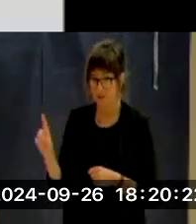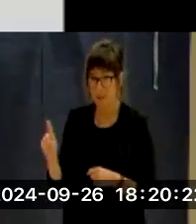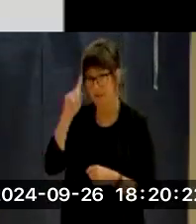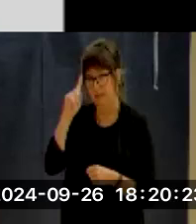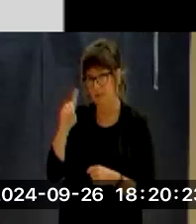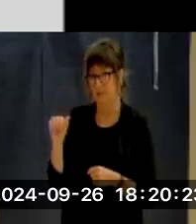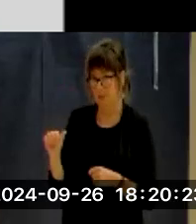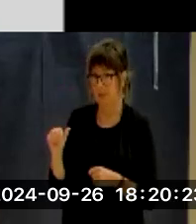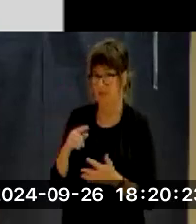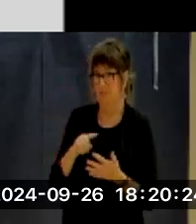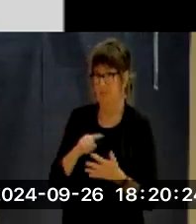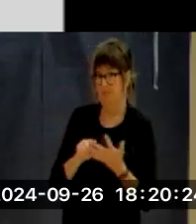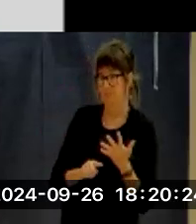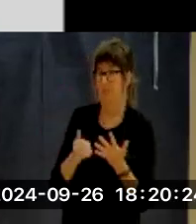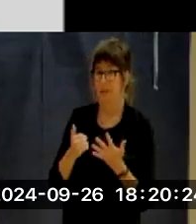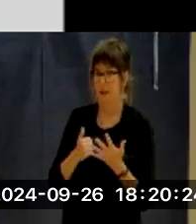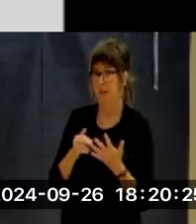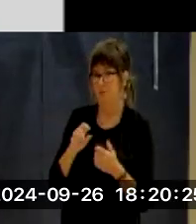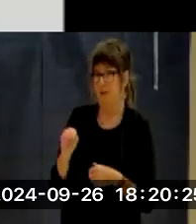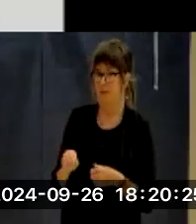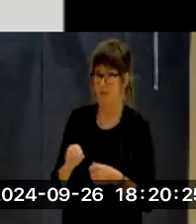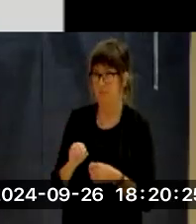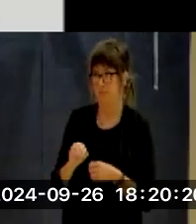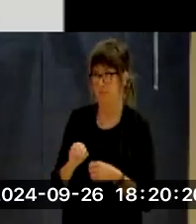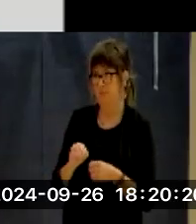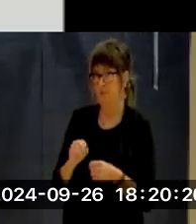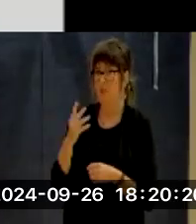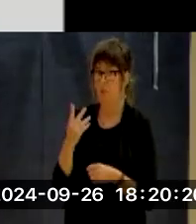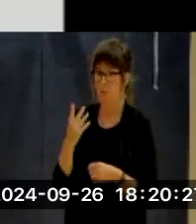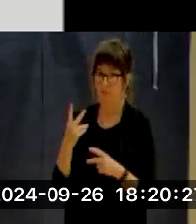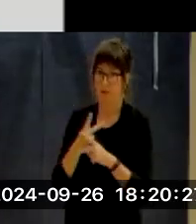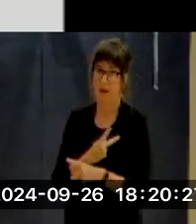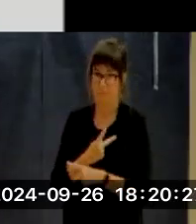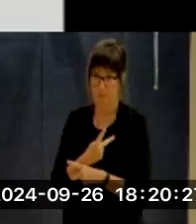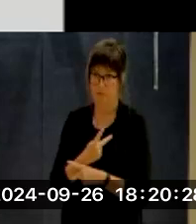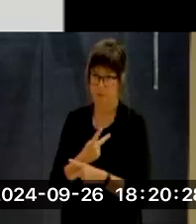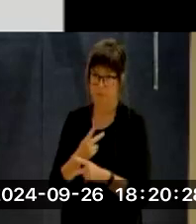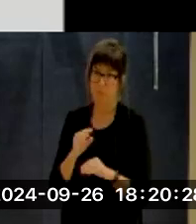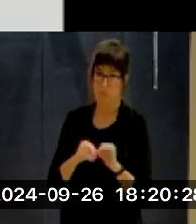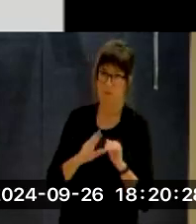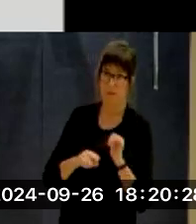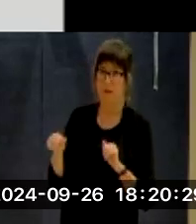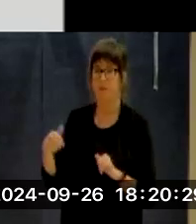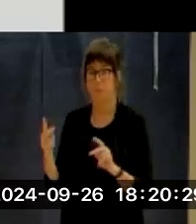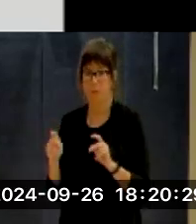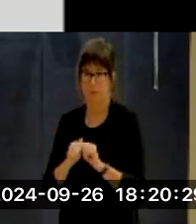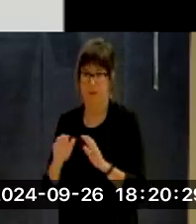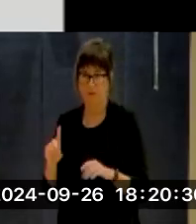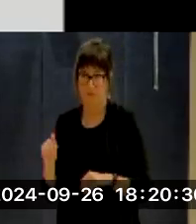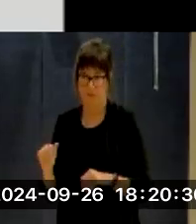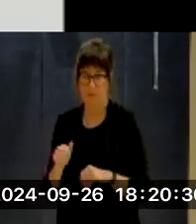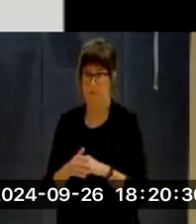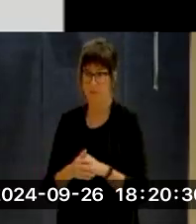had a rate of violent victimization more than 4 times people without. A National Public